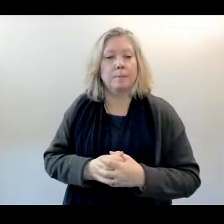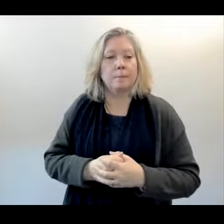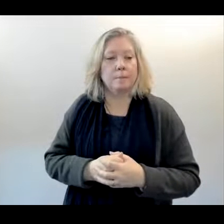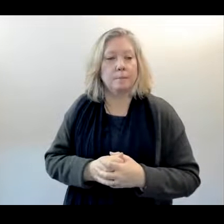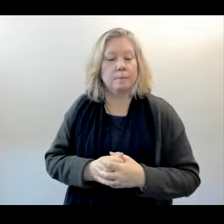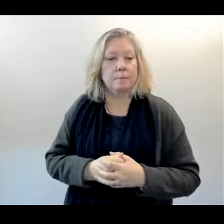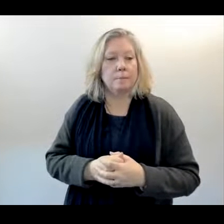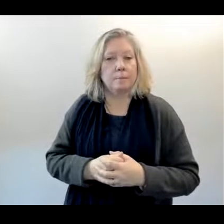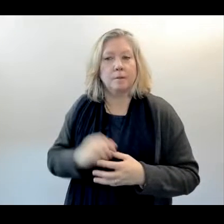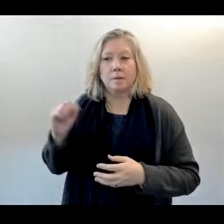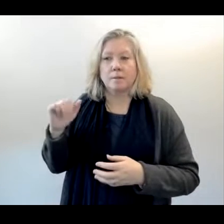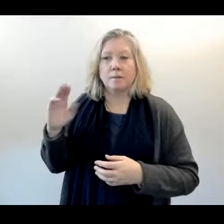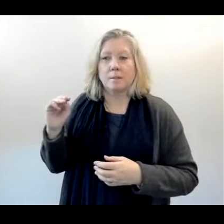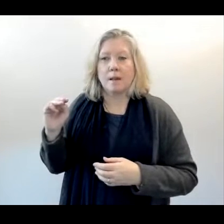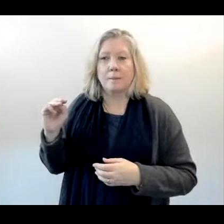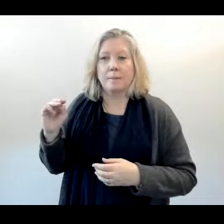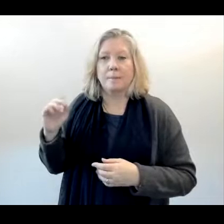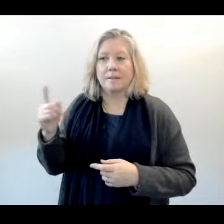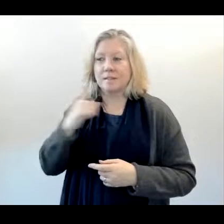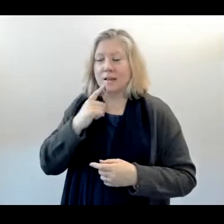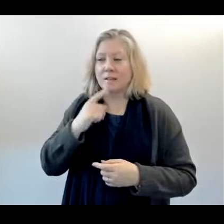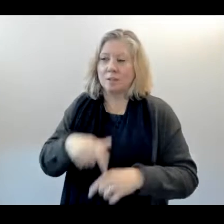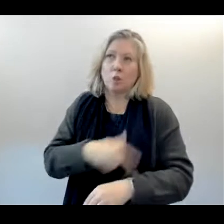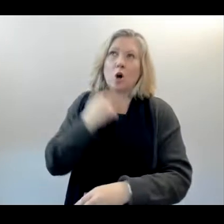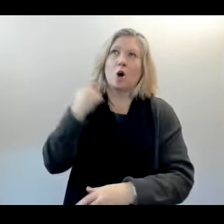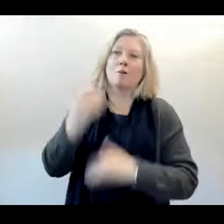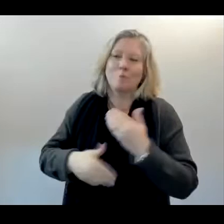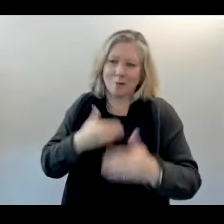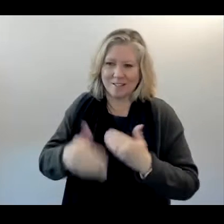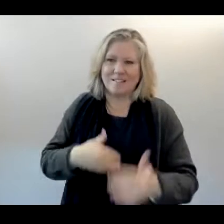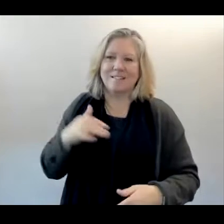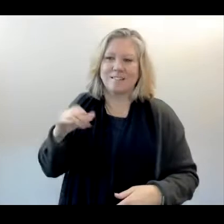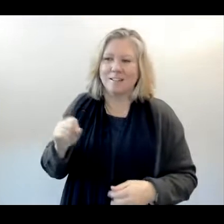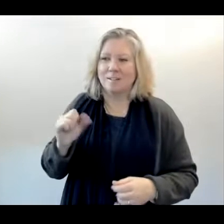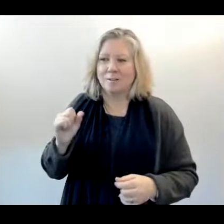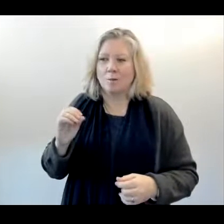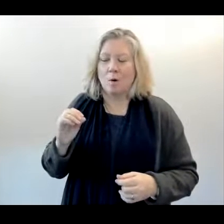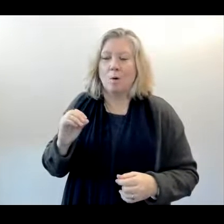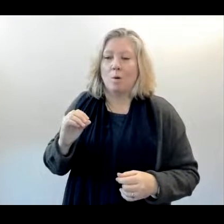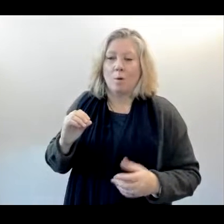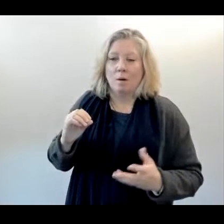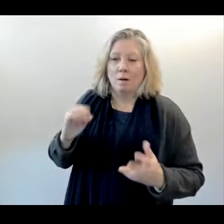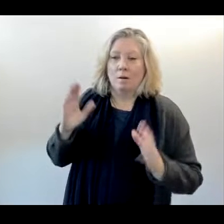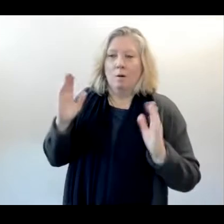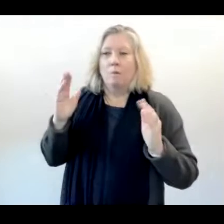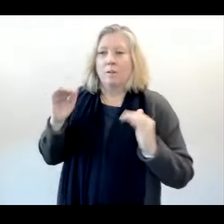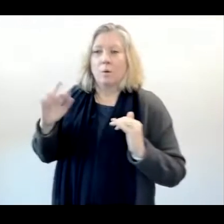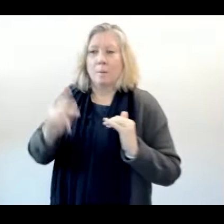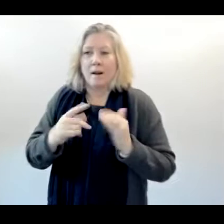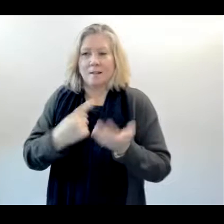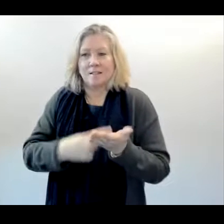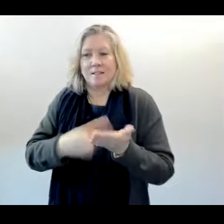As Sam and the councilman said, this will be a long process. So hopefully, we're back talking about each